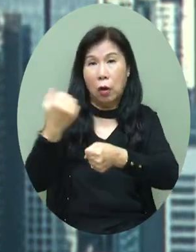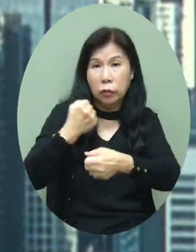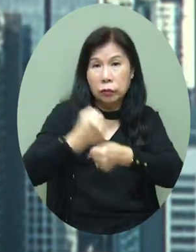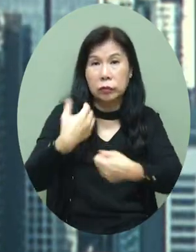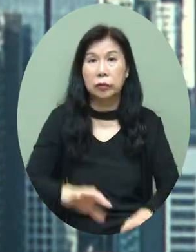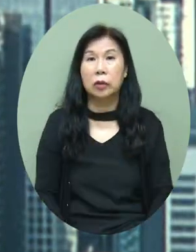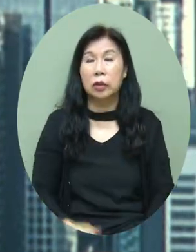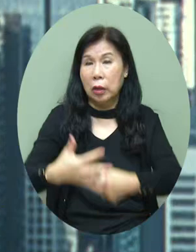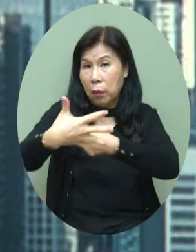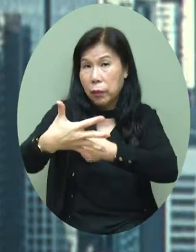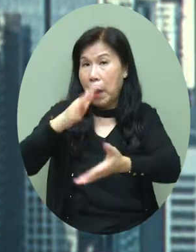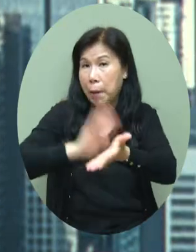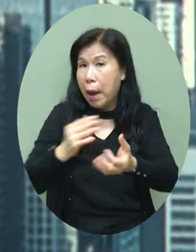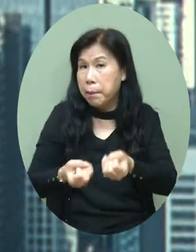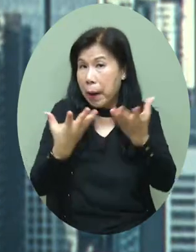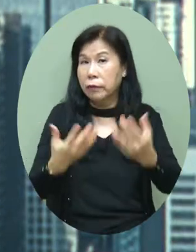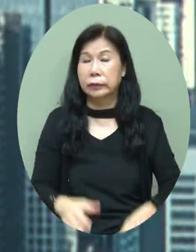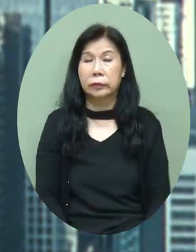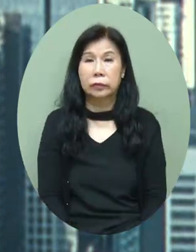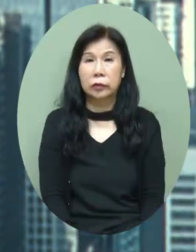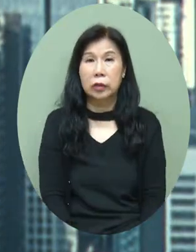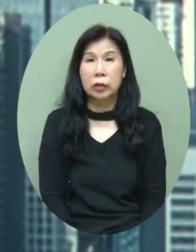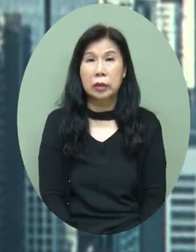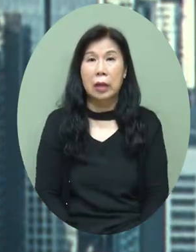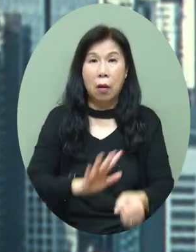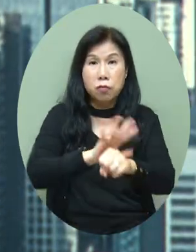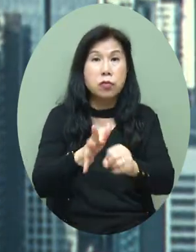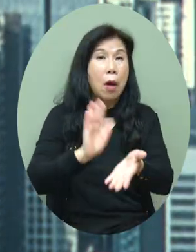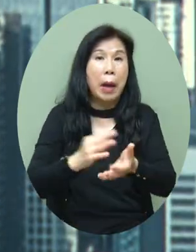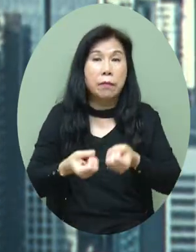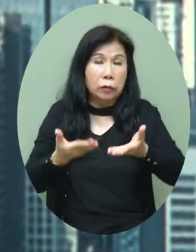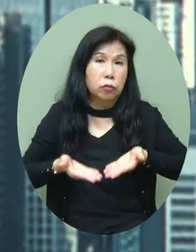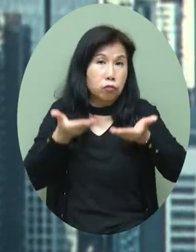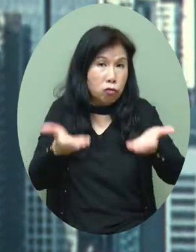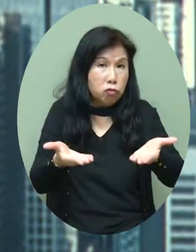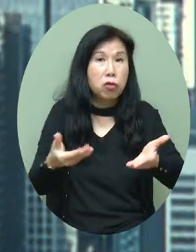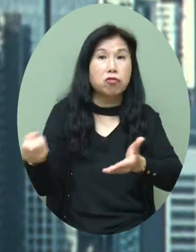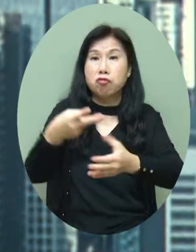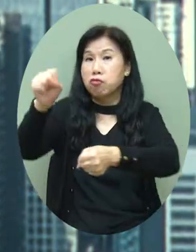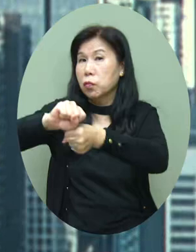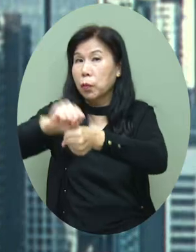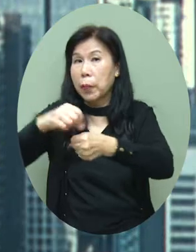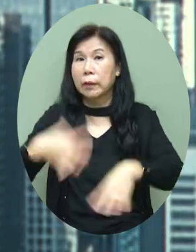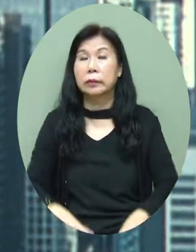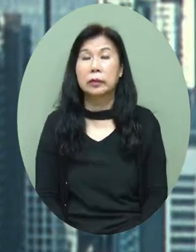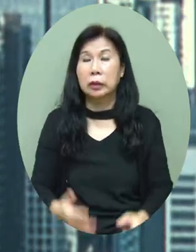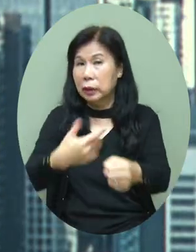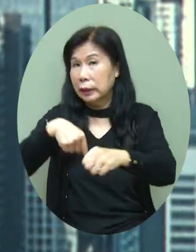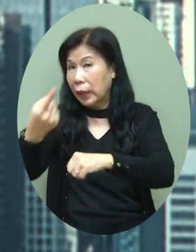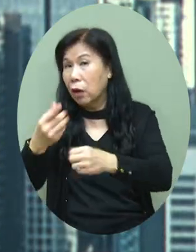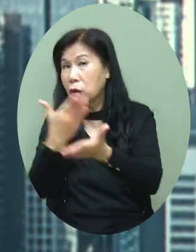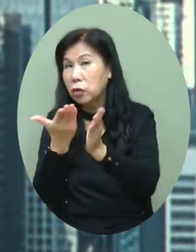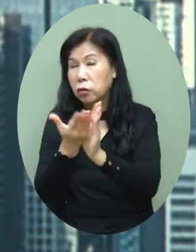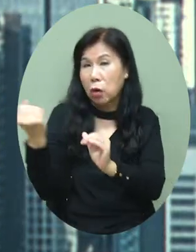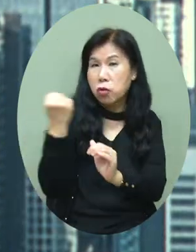in anti-epidemic work, as well as in other areas, have been greatly appreciated by the Cs in